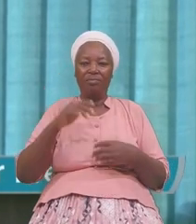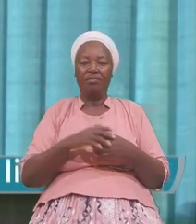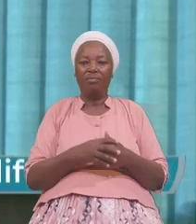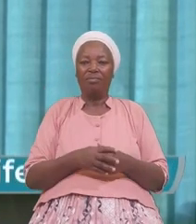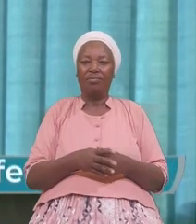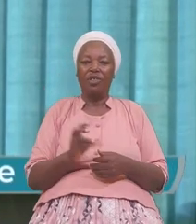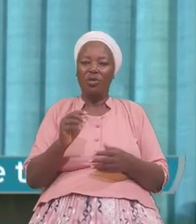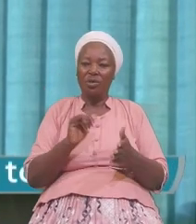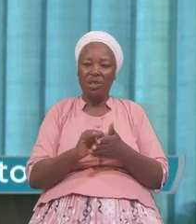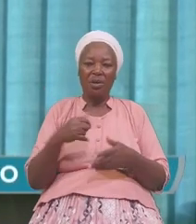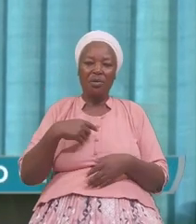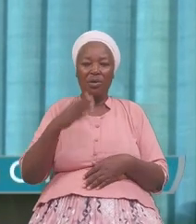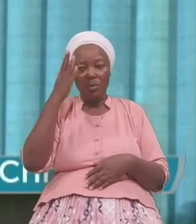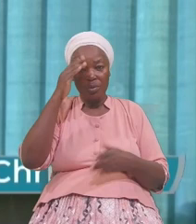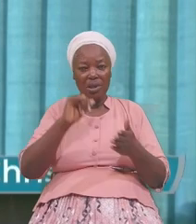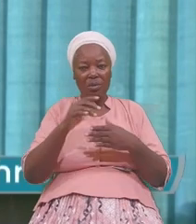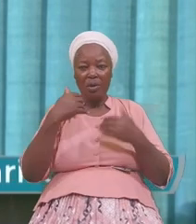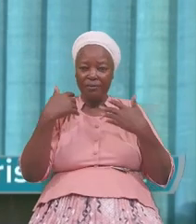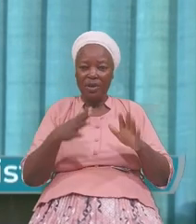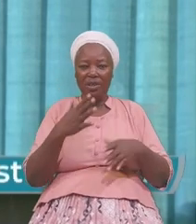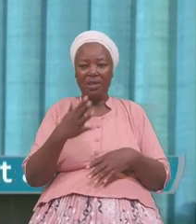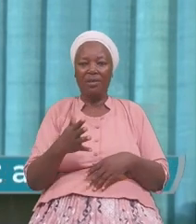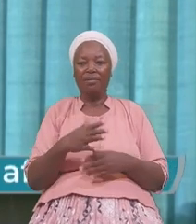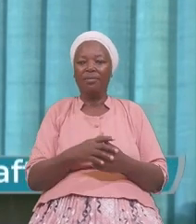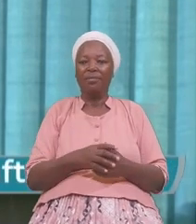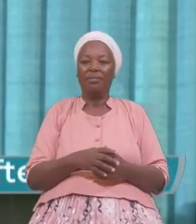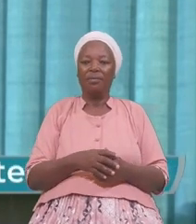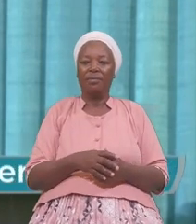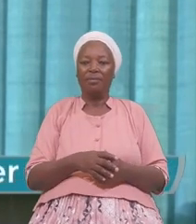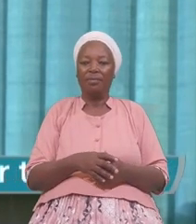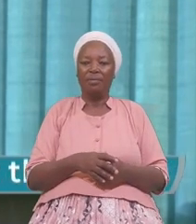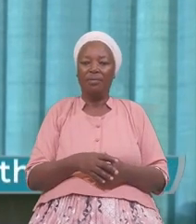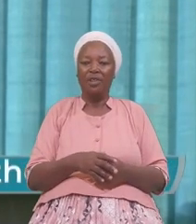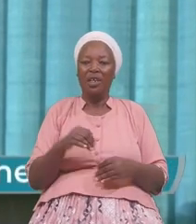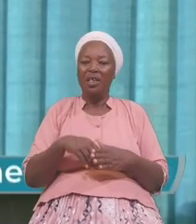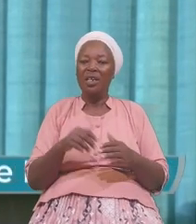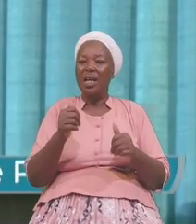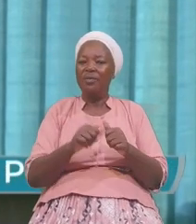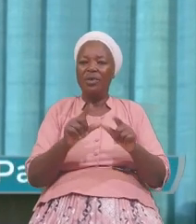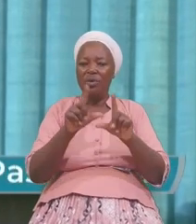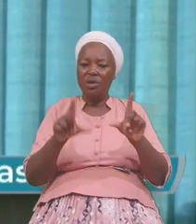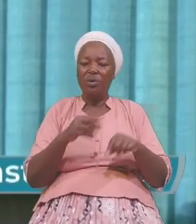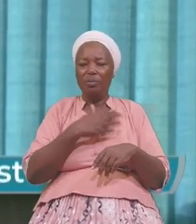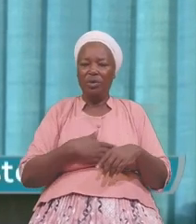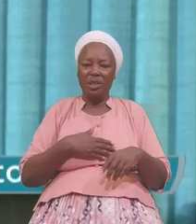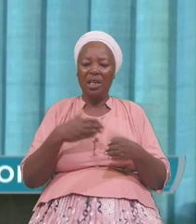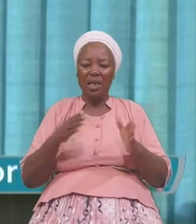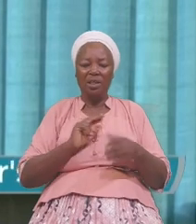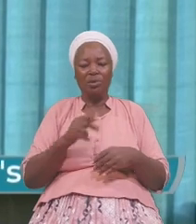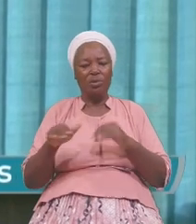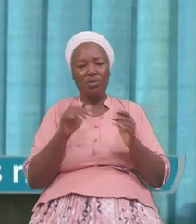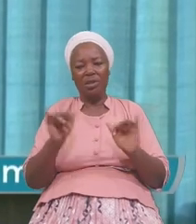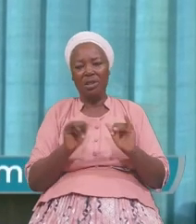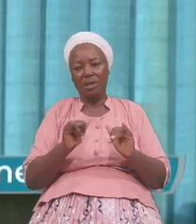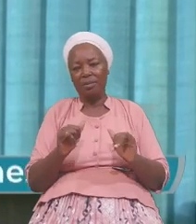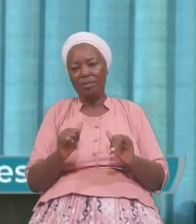so that we can confirm that you are through at your end. Please, in every location, let's accord